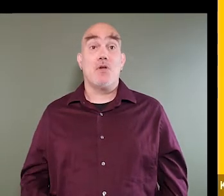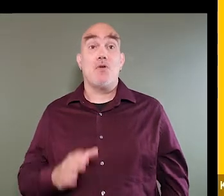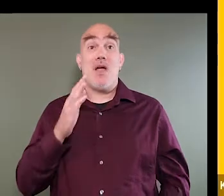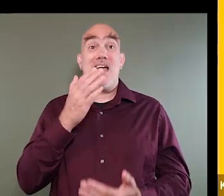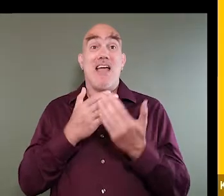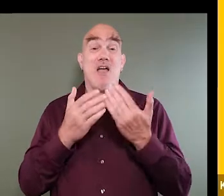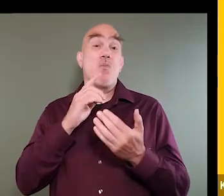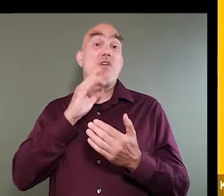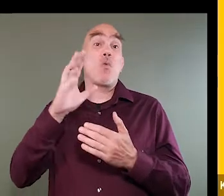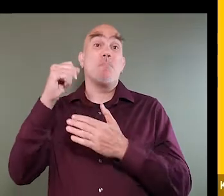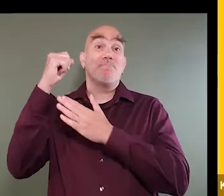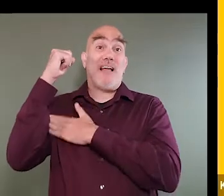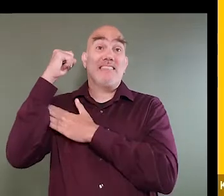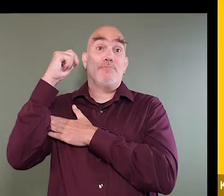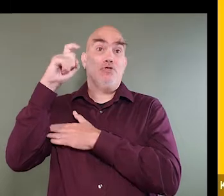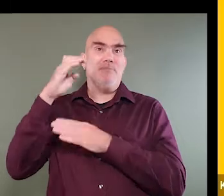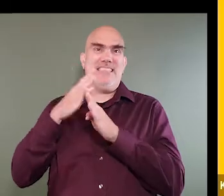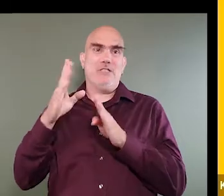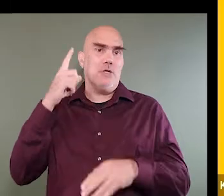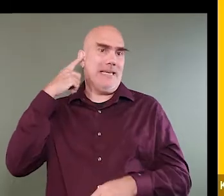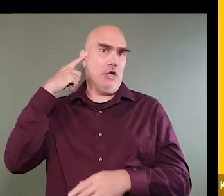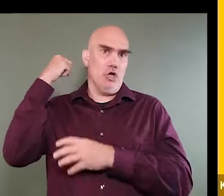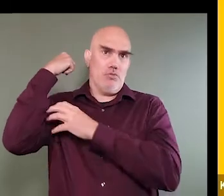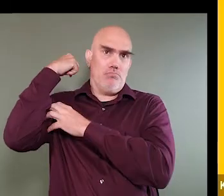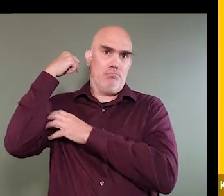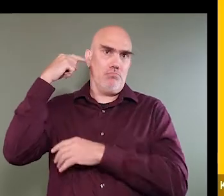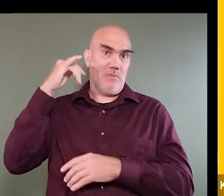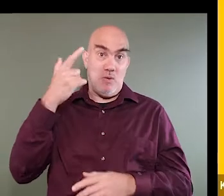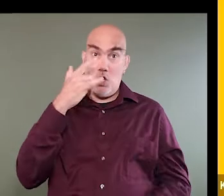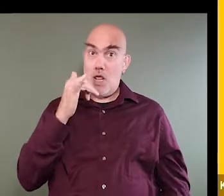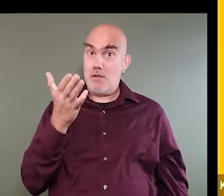ear. That's what this looks like.